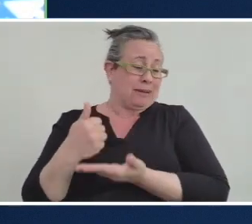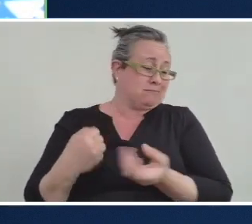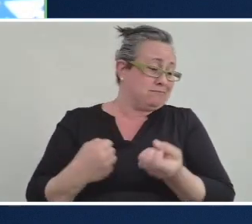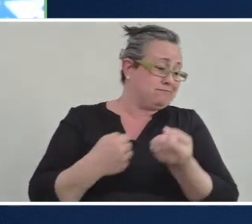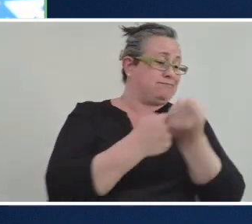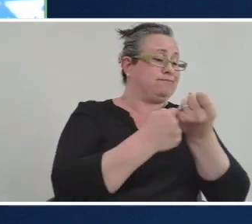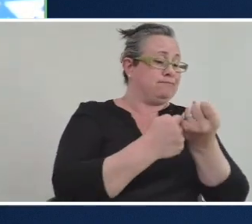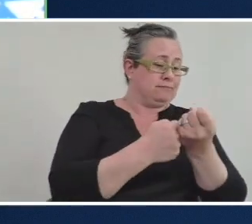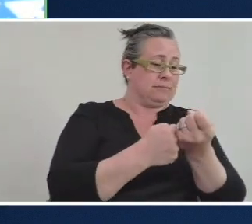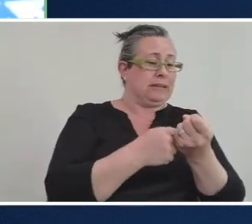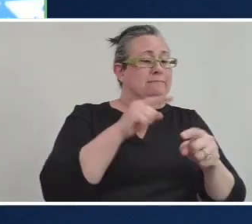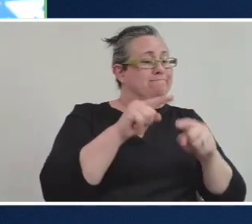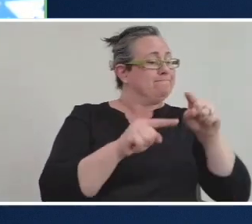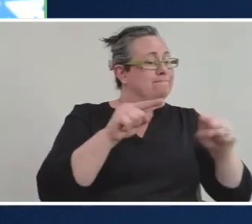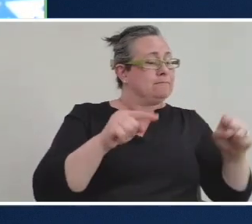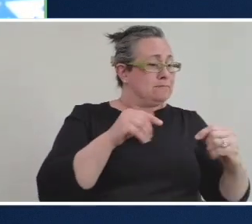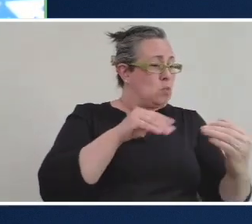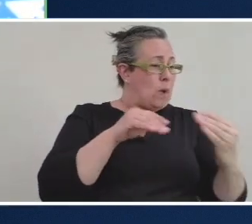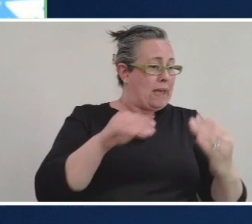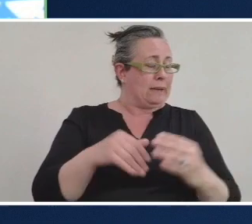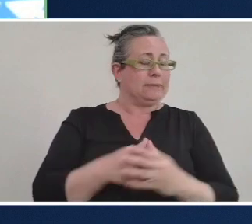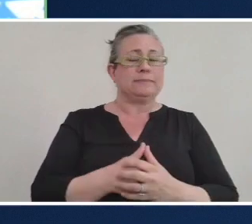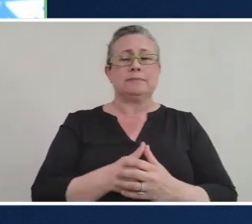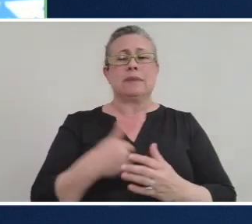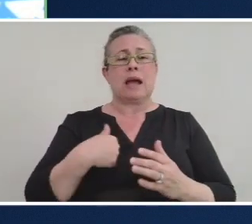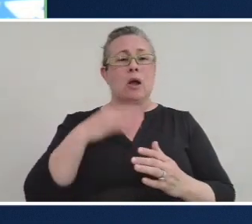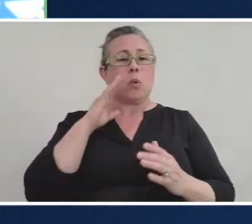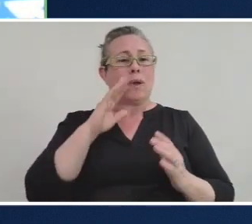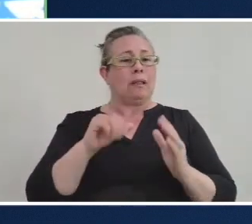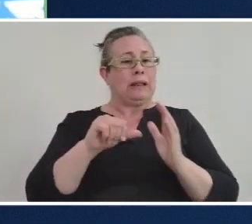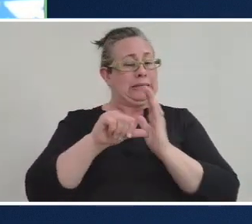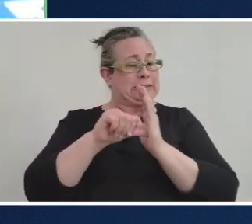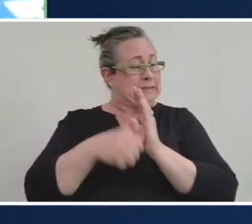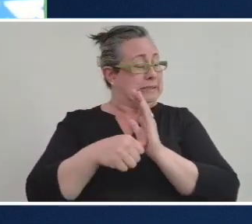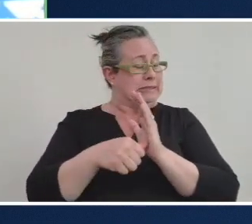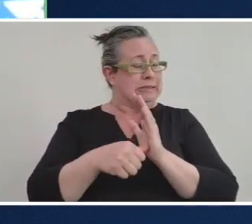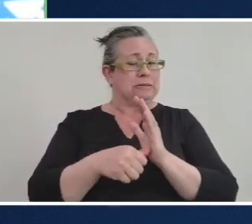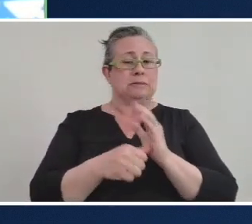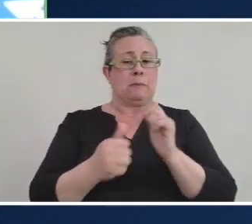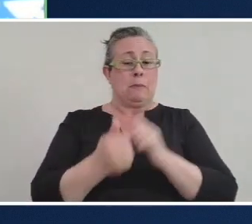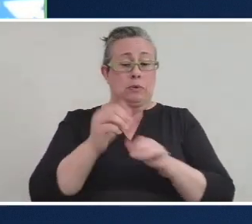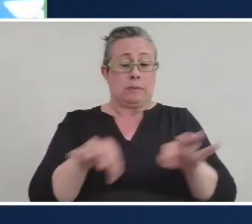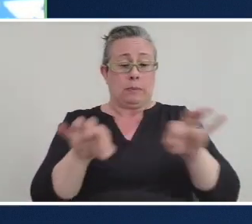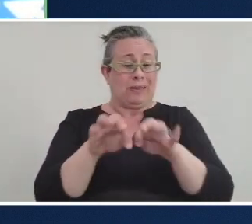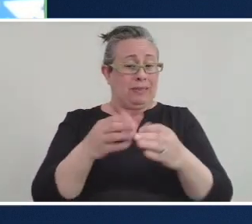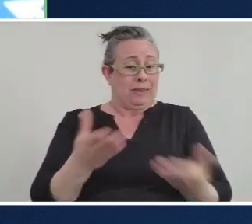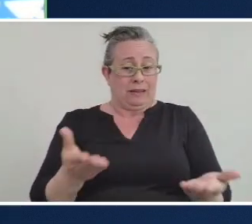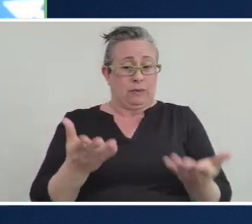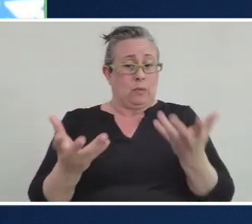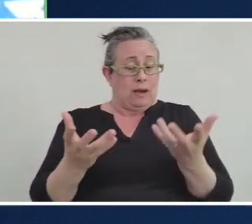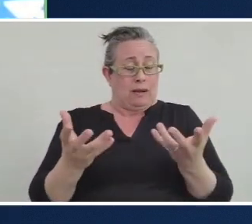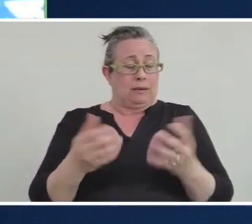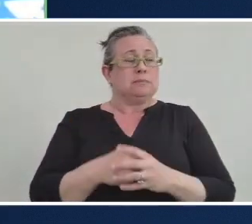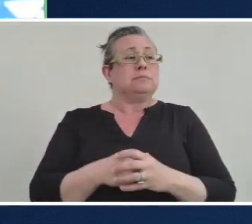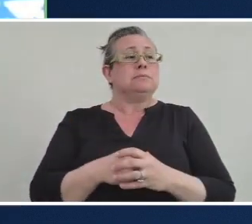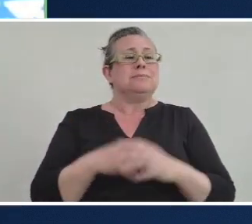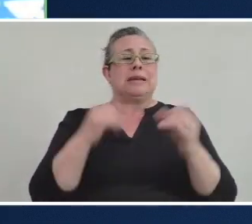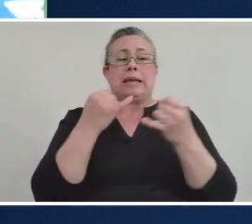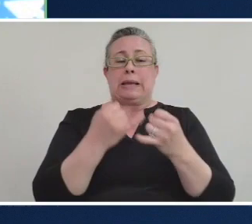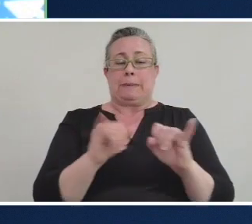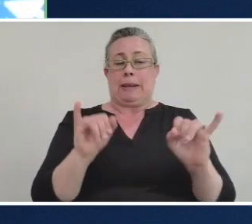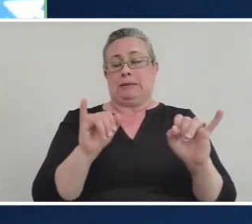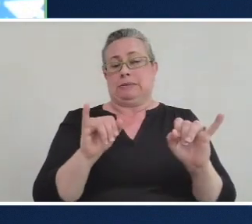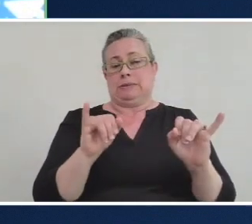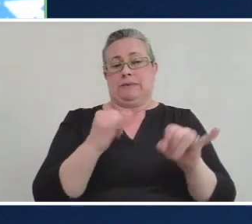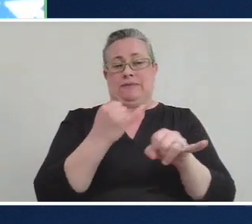So I will insist that the most important thing will be really the independence of the institutions, but especially